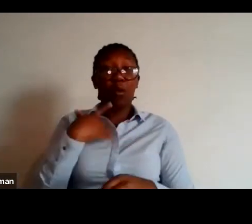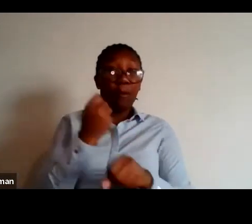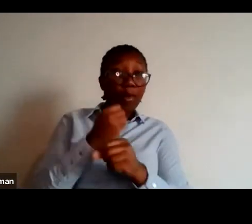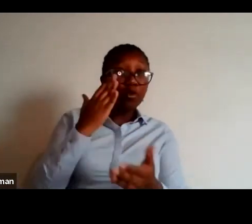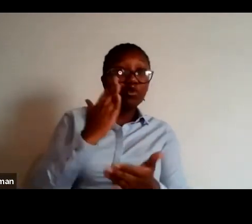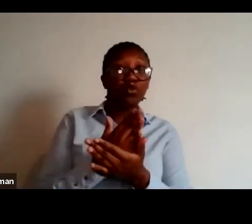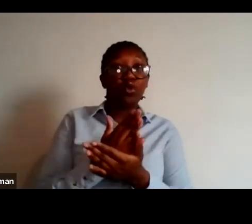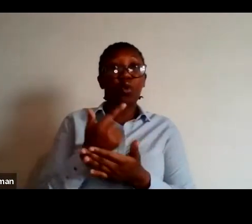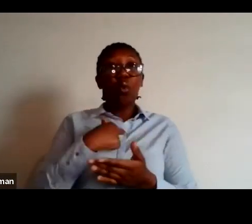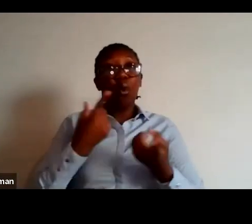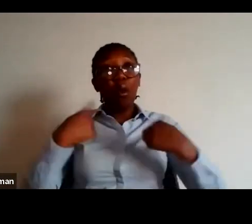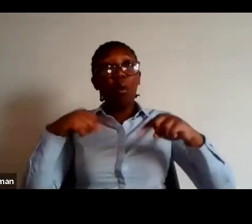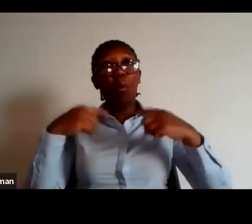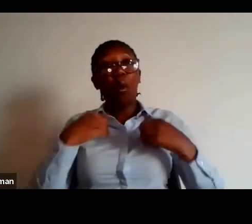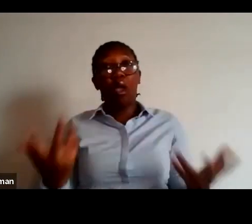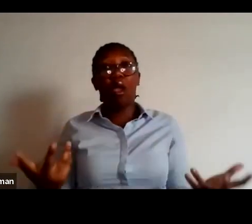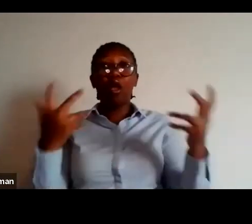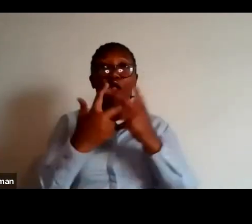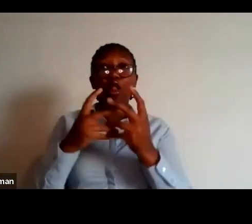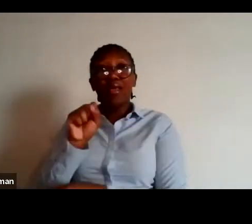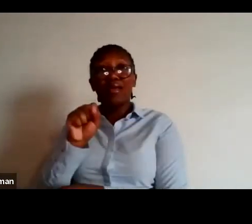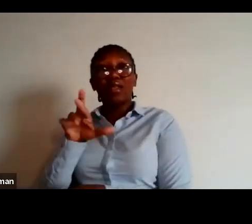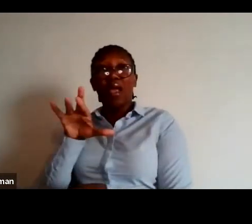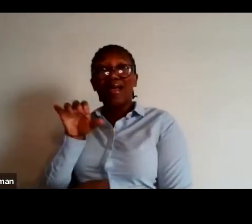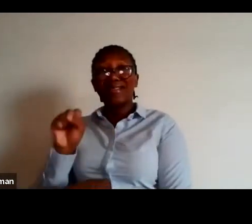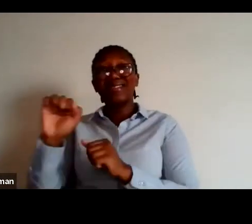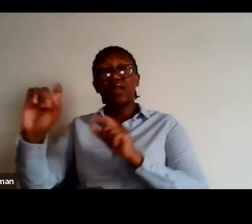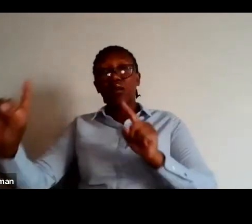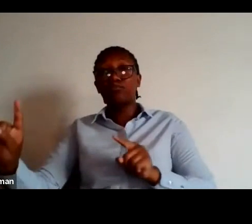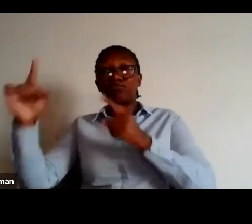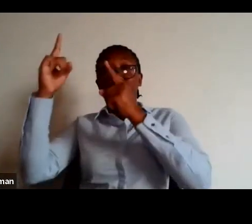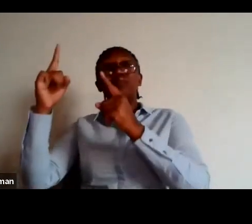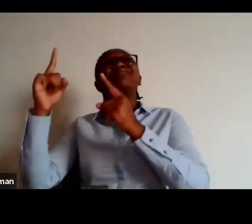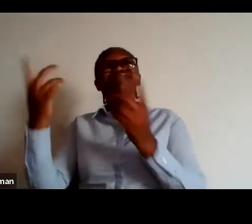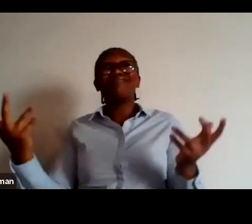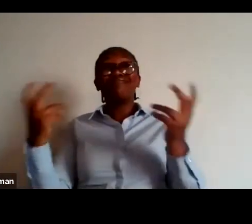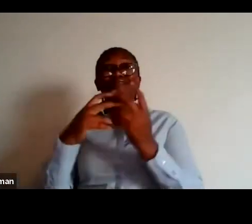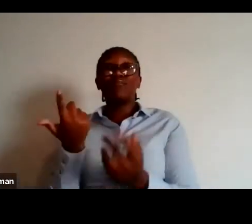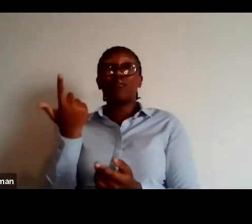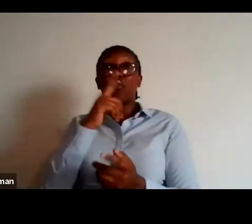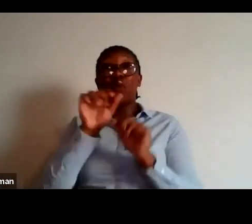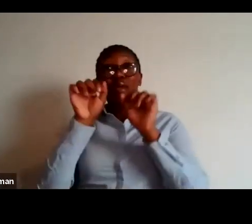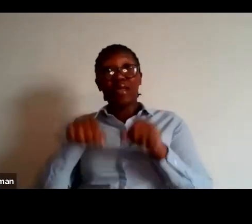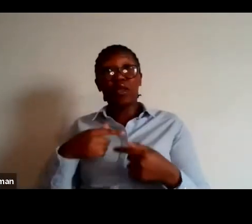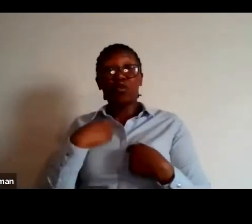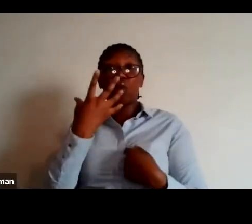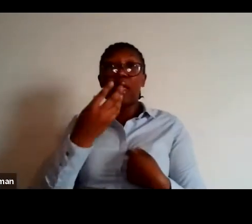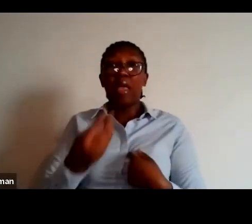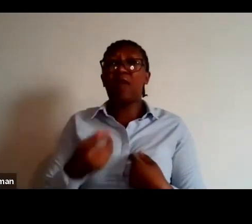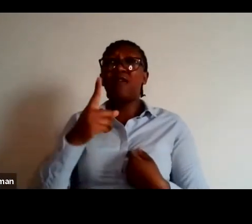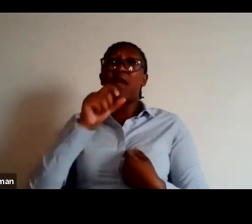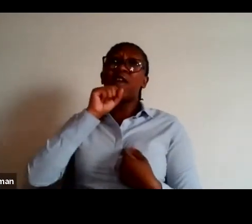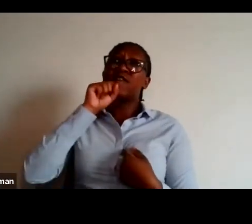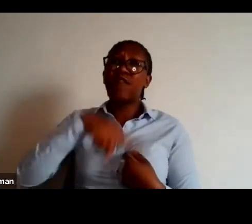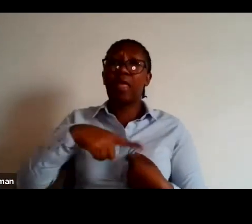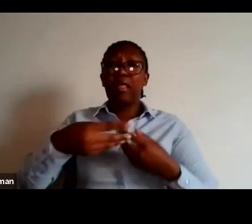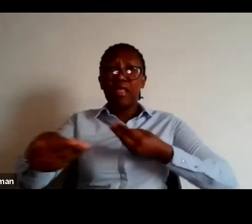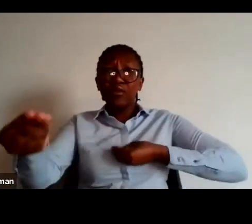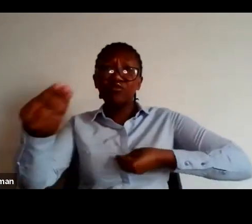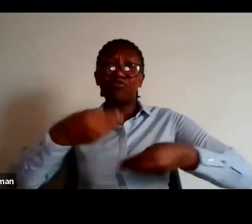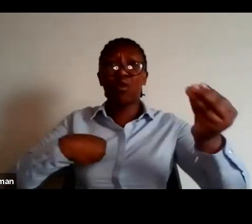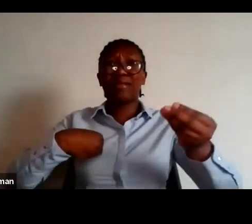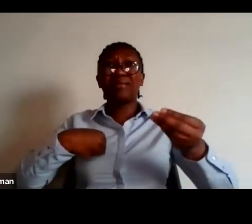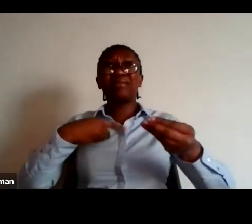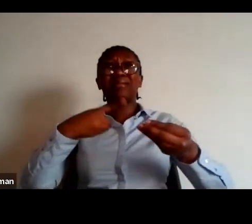our SARS 9 strategic objectives. And in combating the illicit trade, we